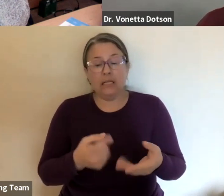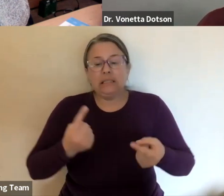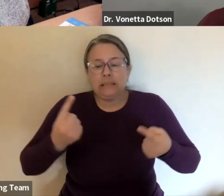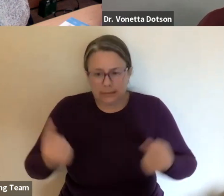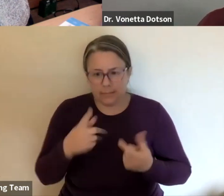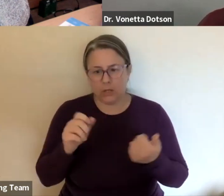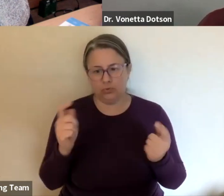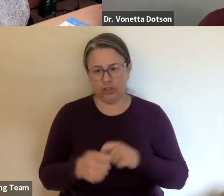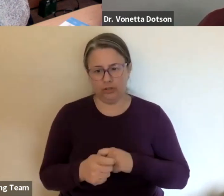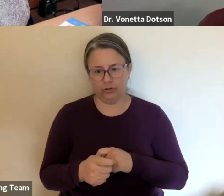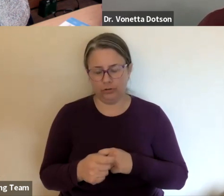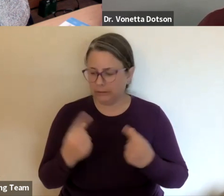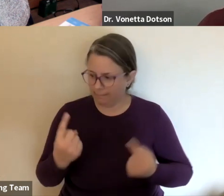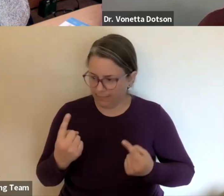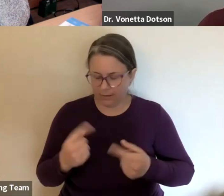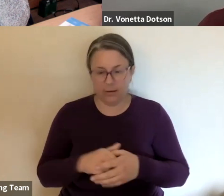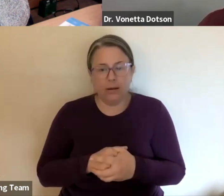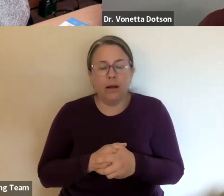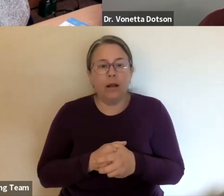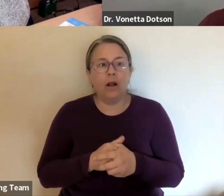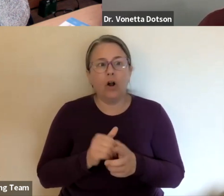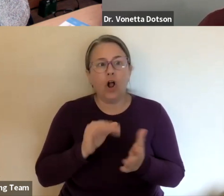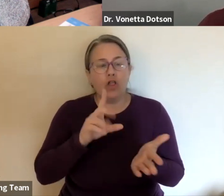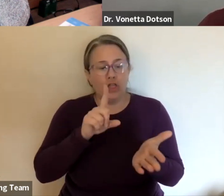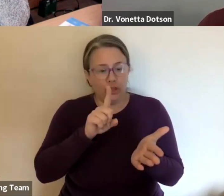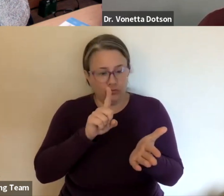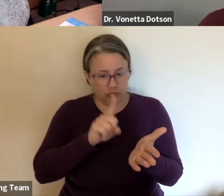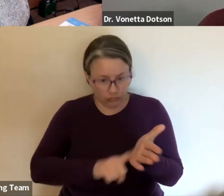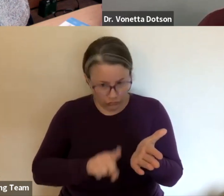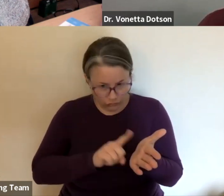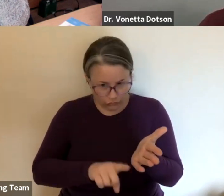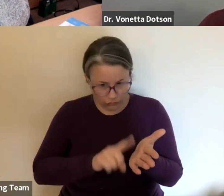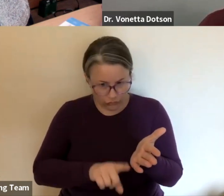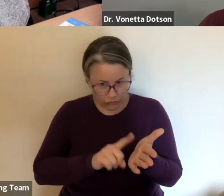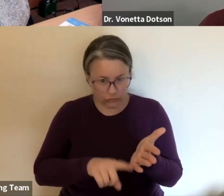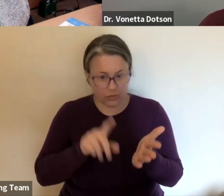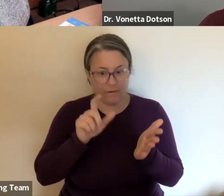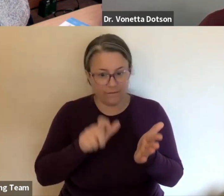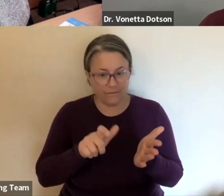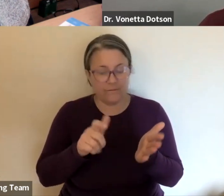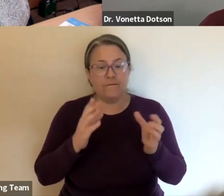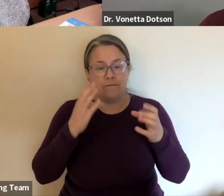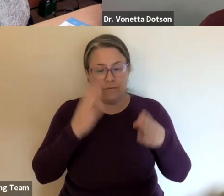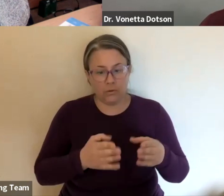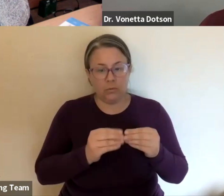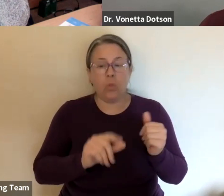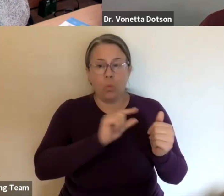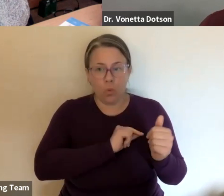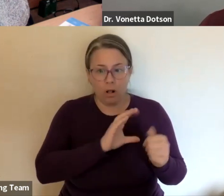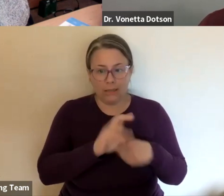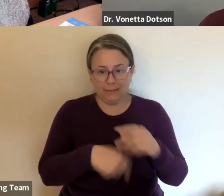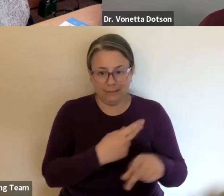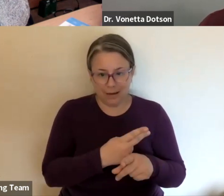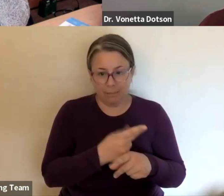focused on more than numbers, because people going up, for a tenure and promotion are oftentimes thinking,